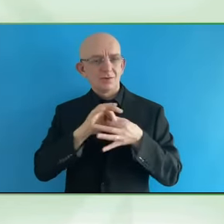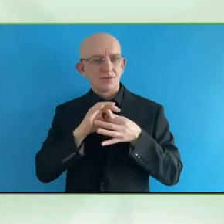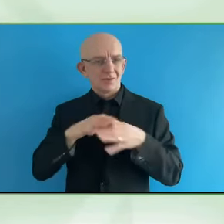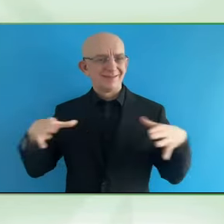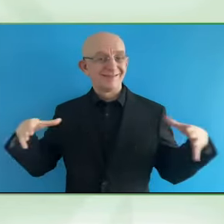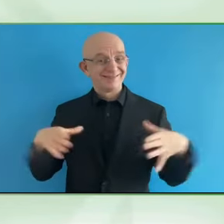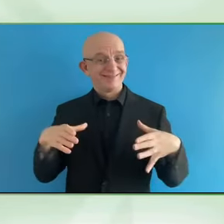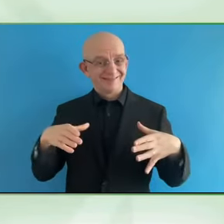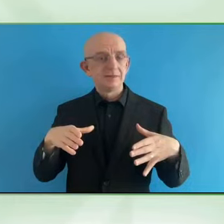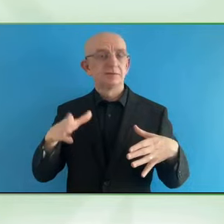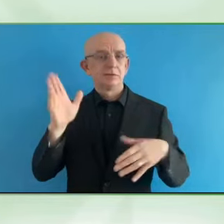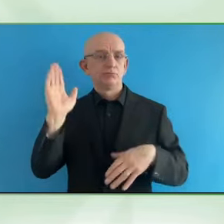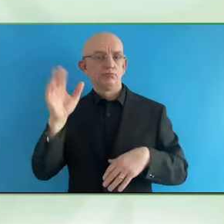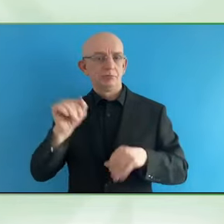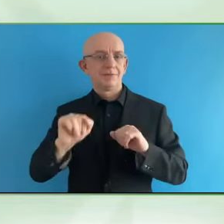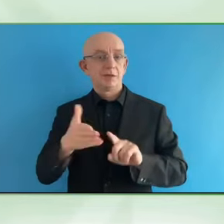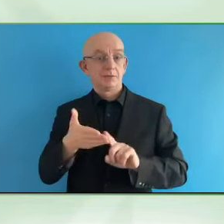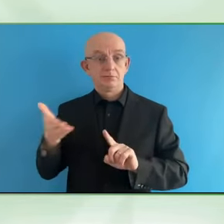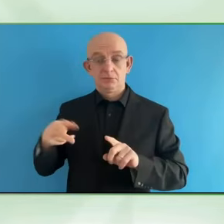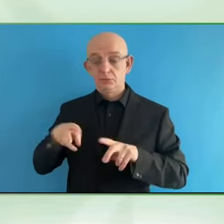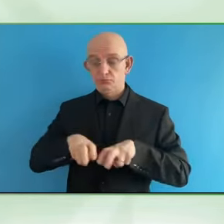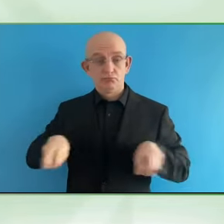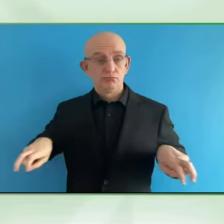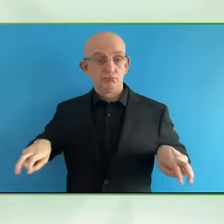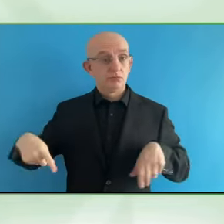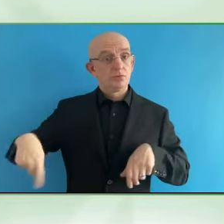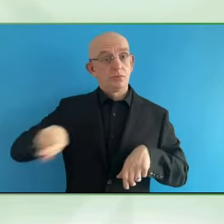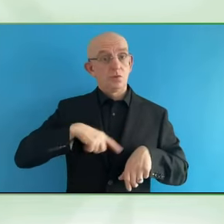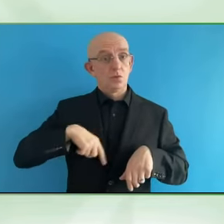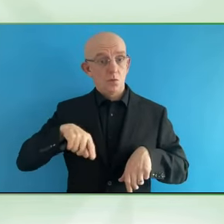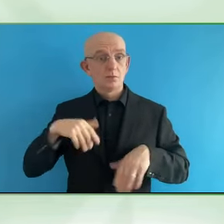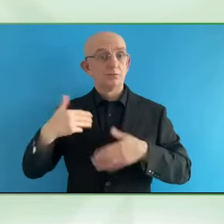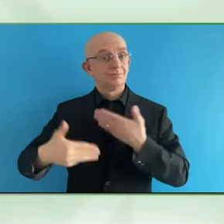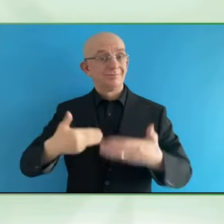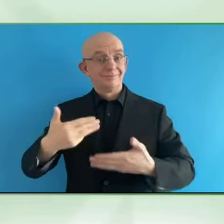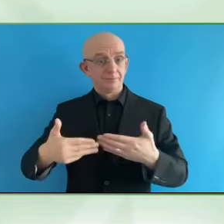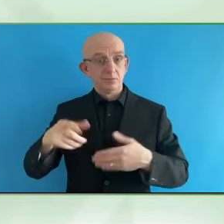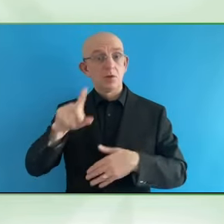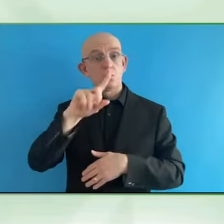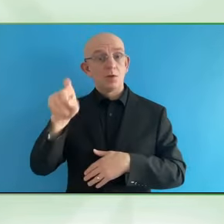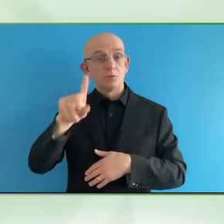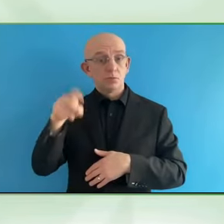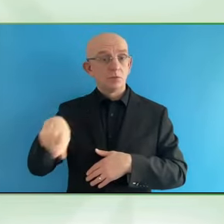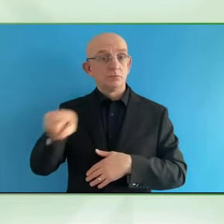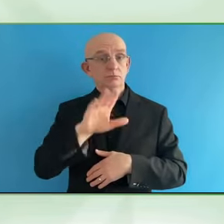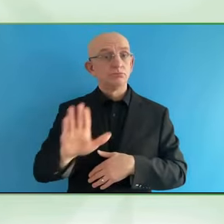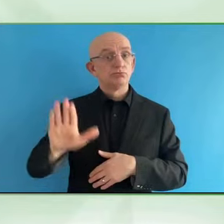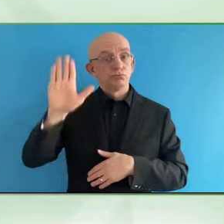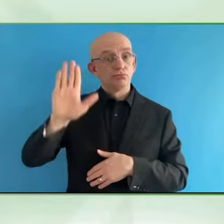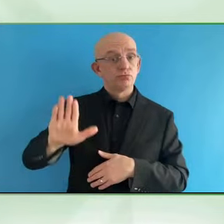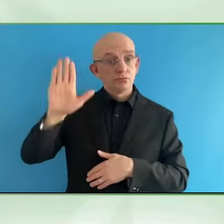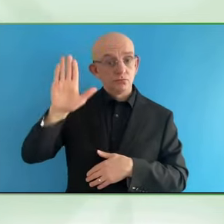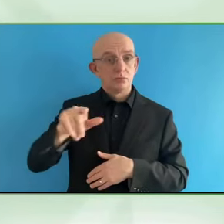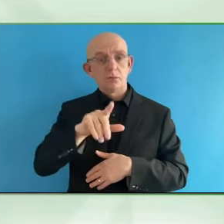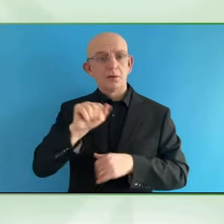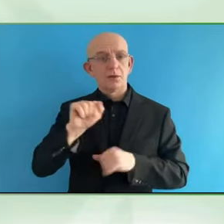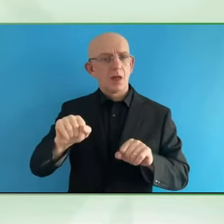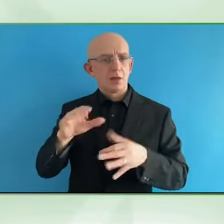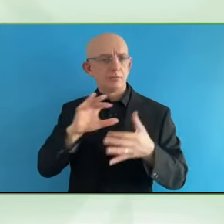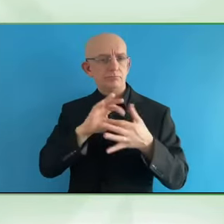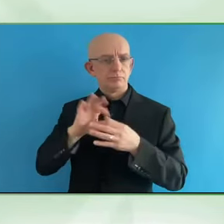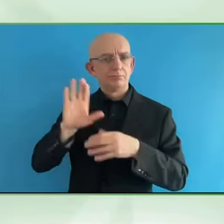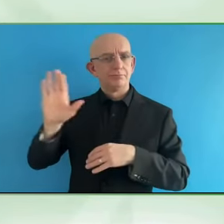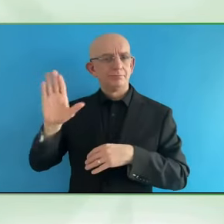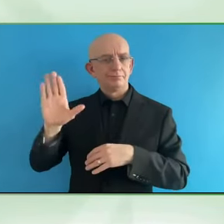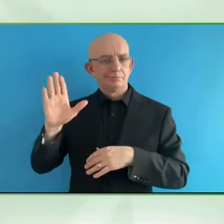intervention in the Netherlands. And then we will pass it over to Artemy Sakhlariadis to